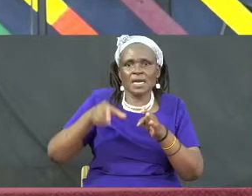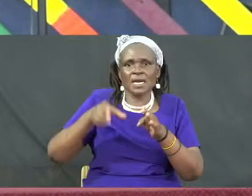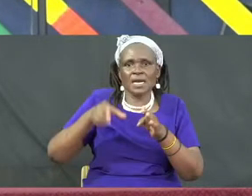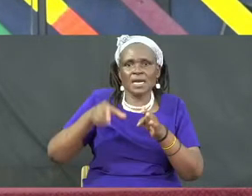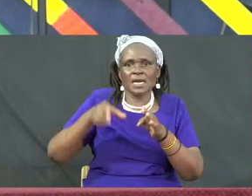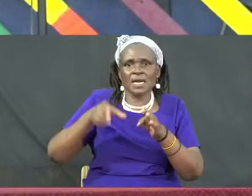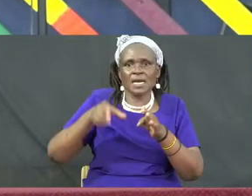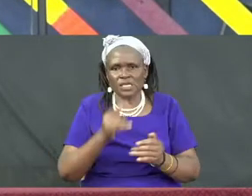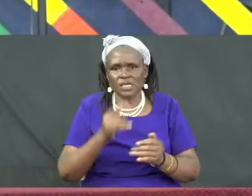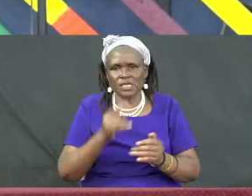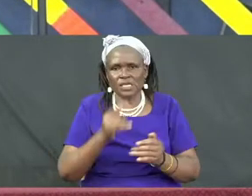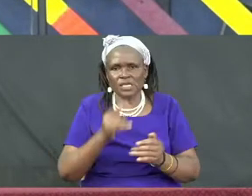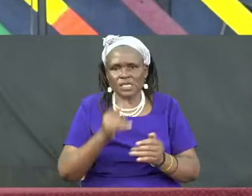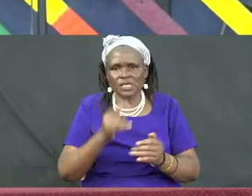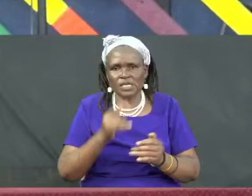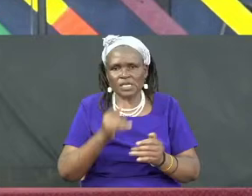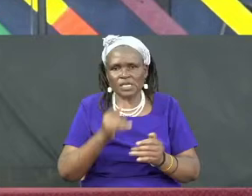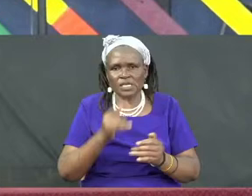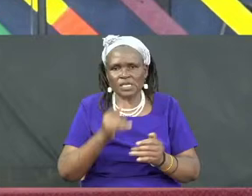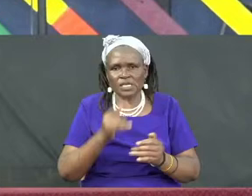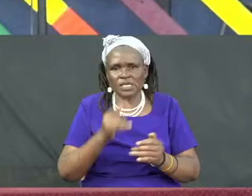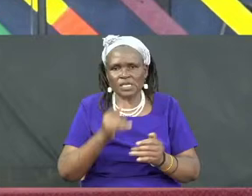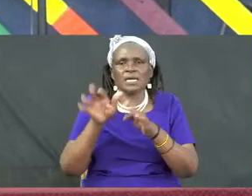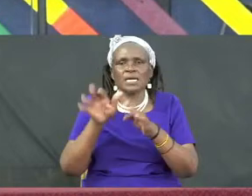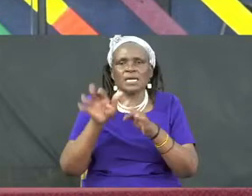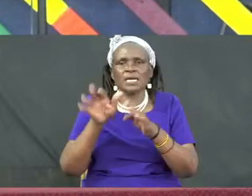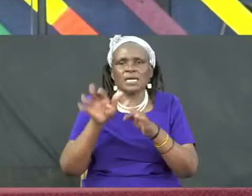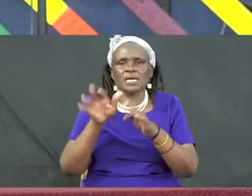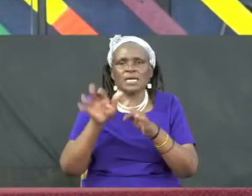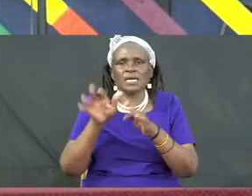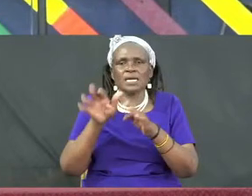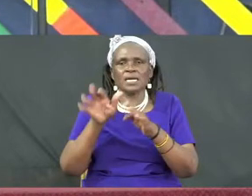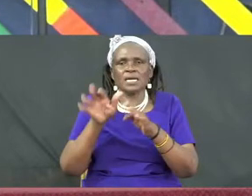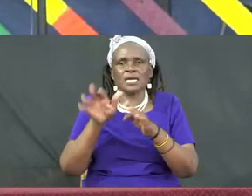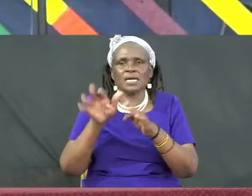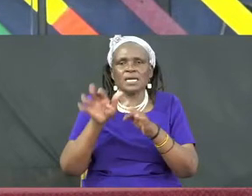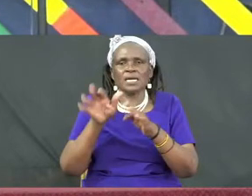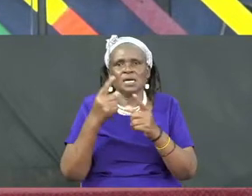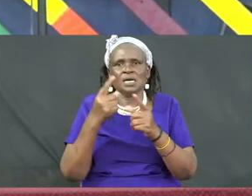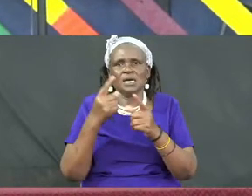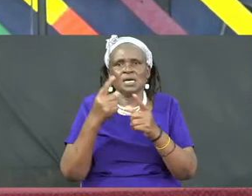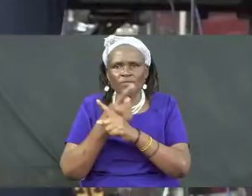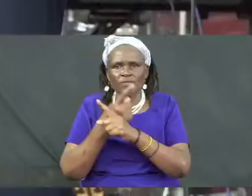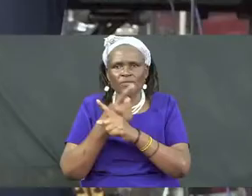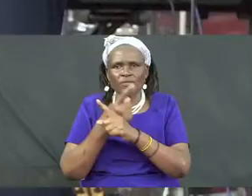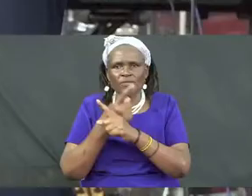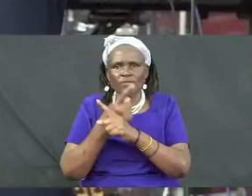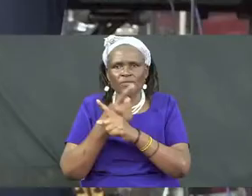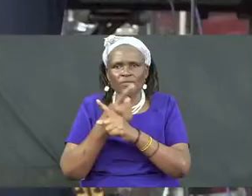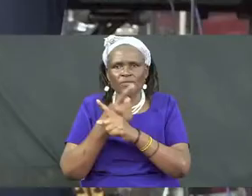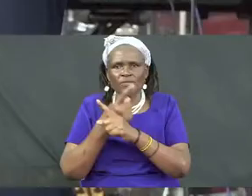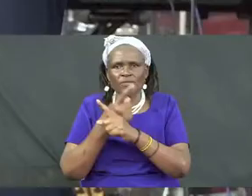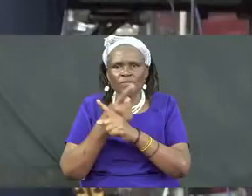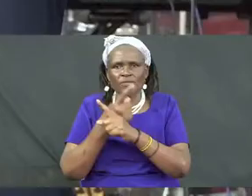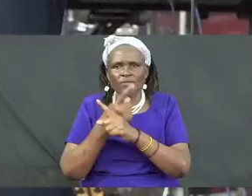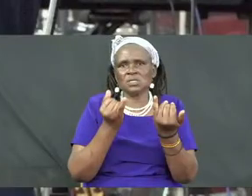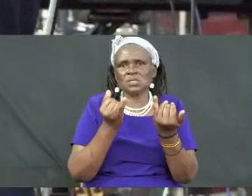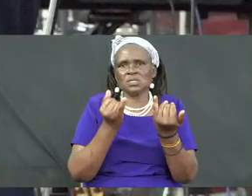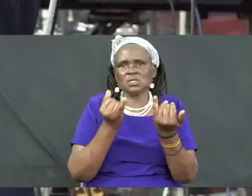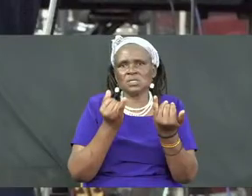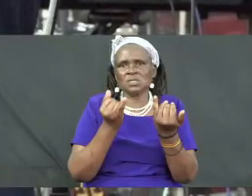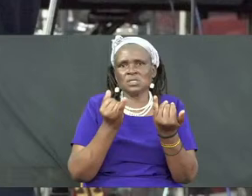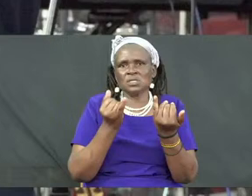they worshipped, over and above that they had created these edifices, you know, for the god of Zeus, for